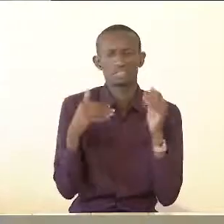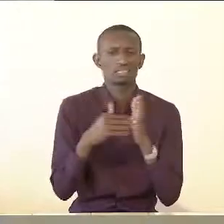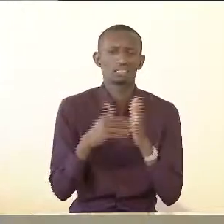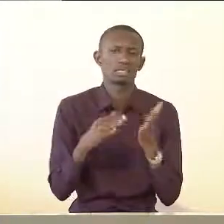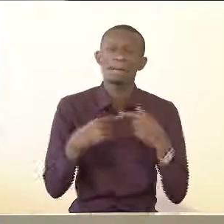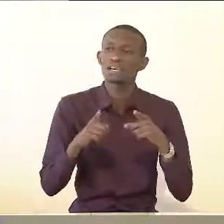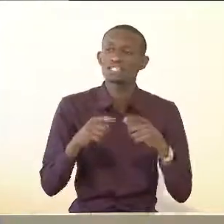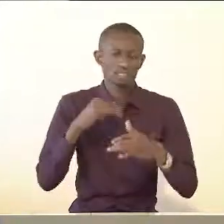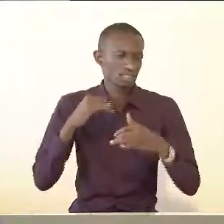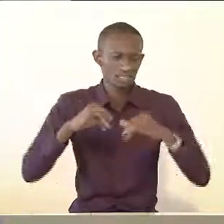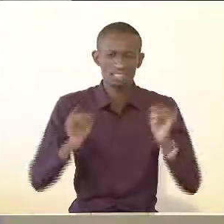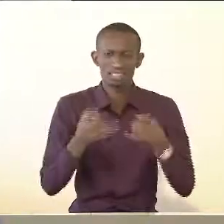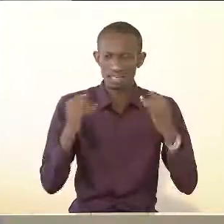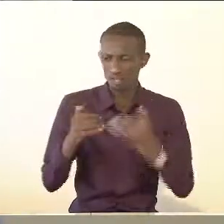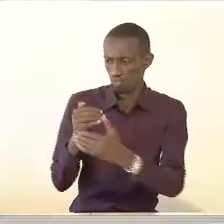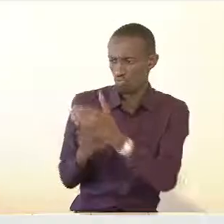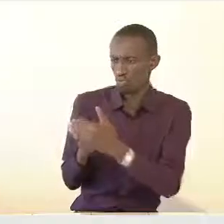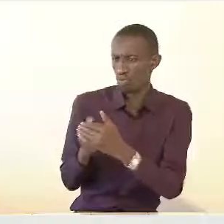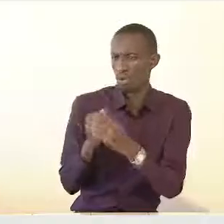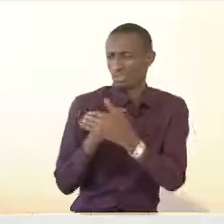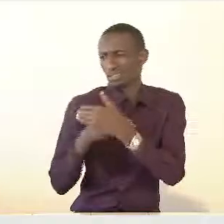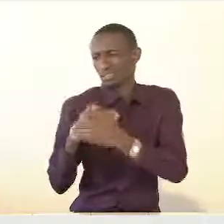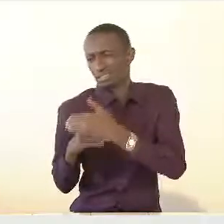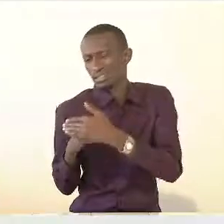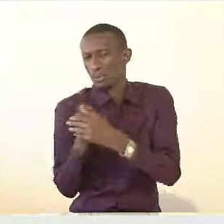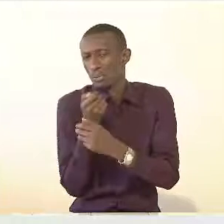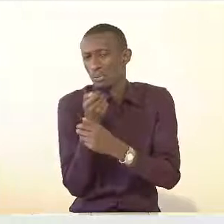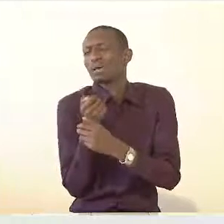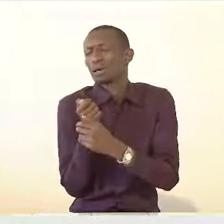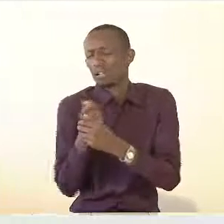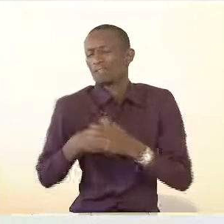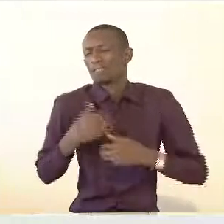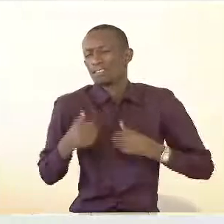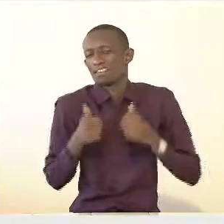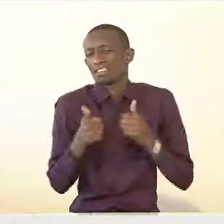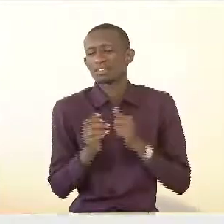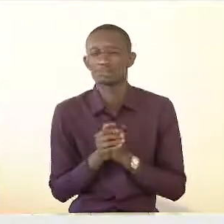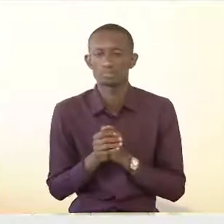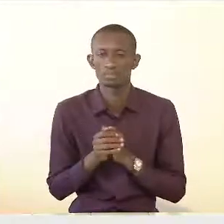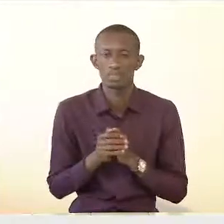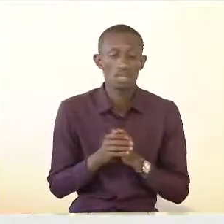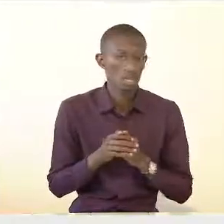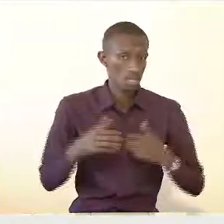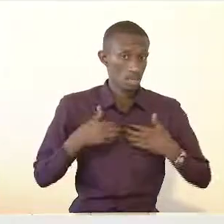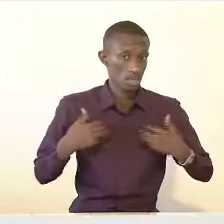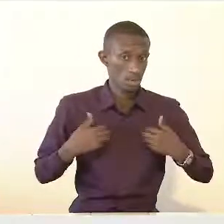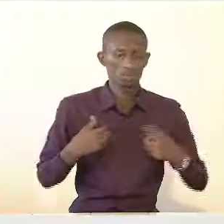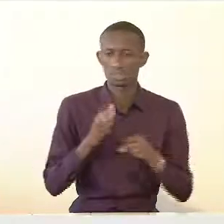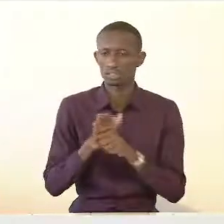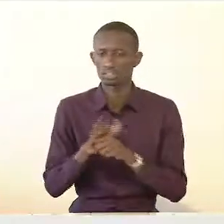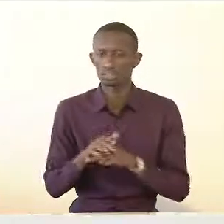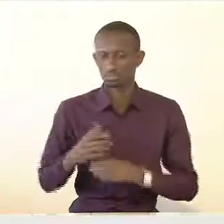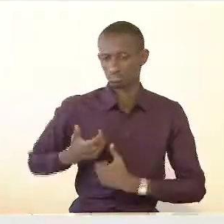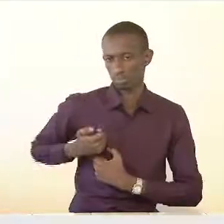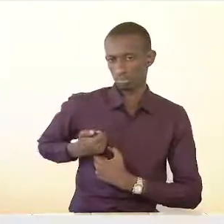more active. Mammals and birds, mammals and birds are called homothermic or endothermic.